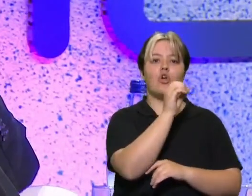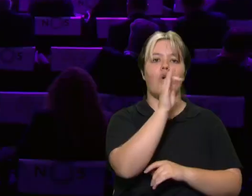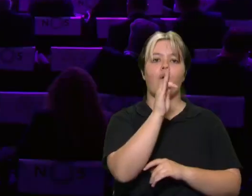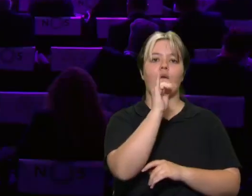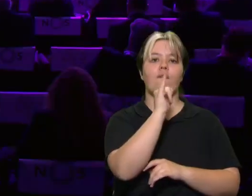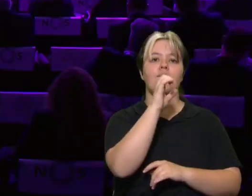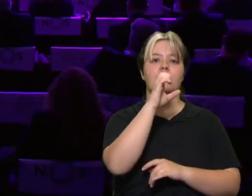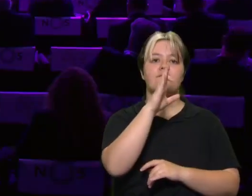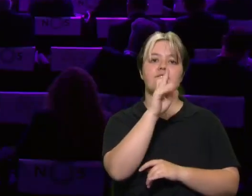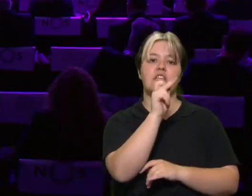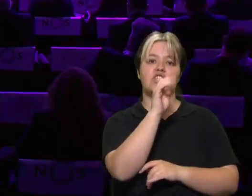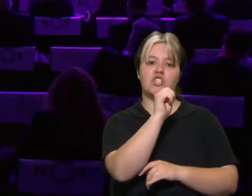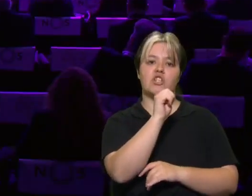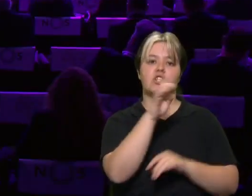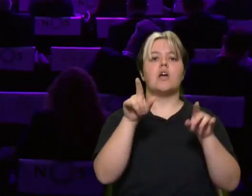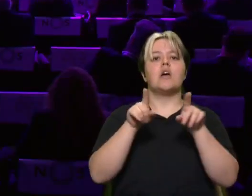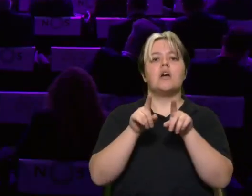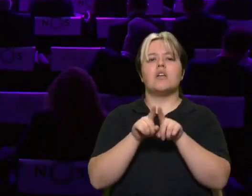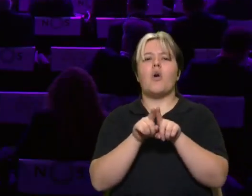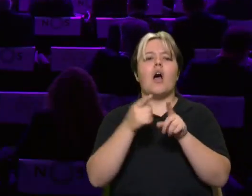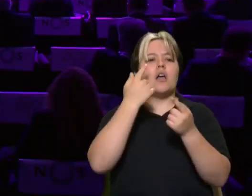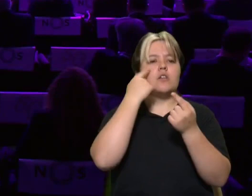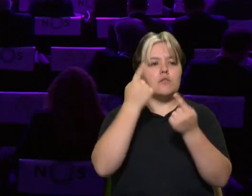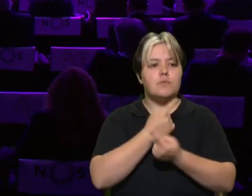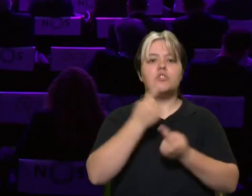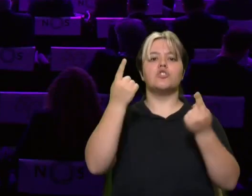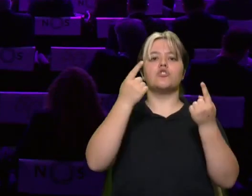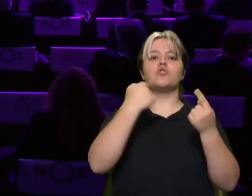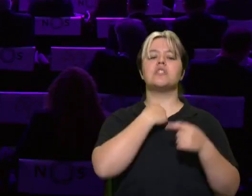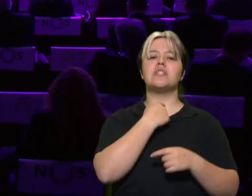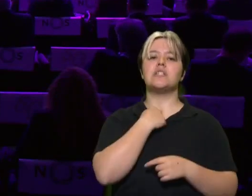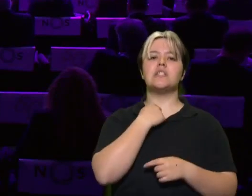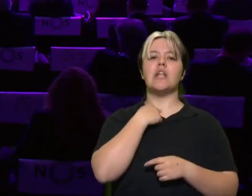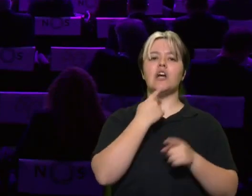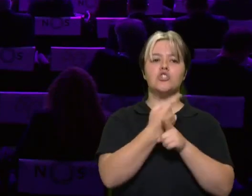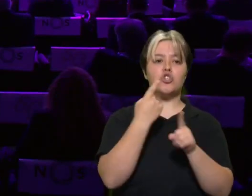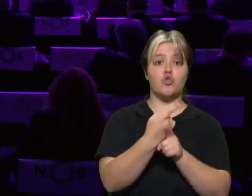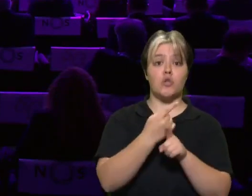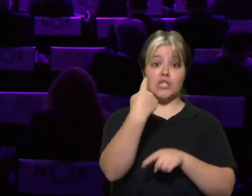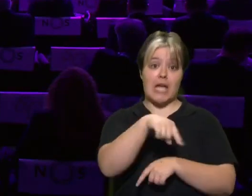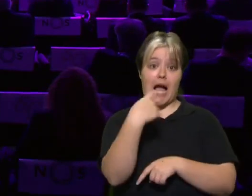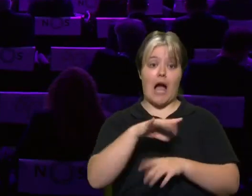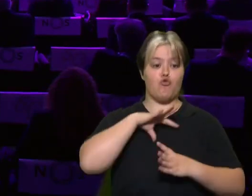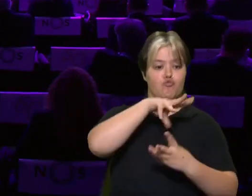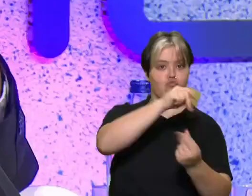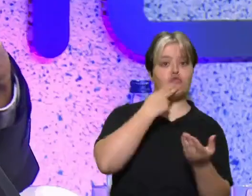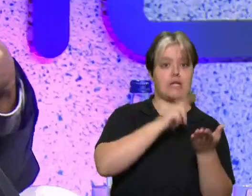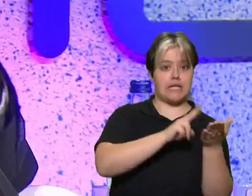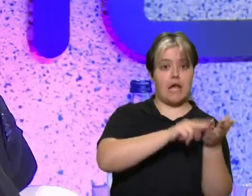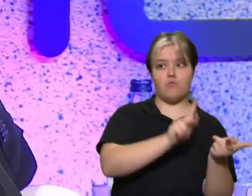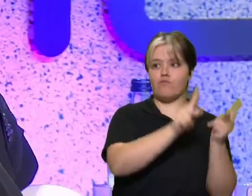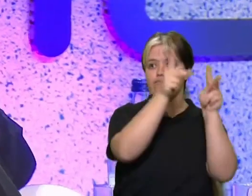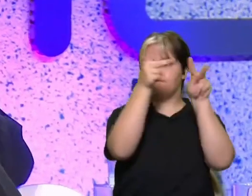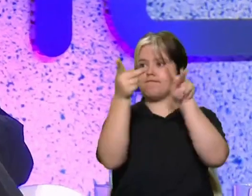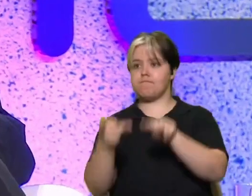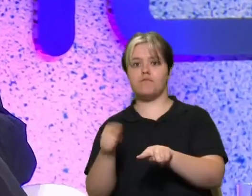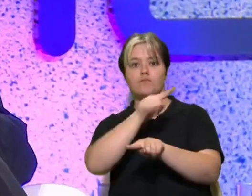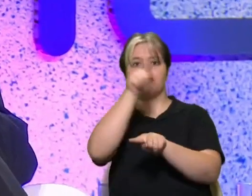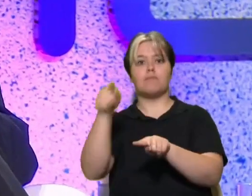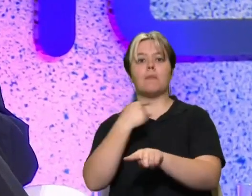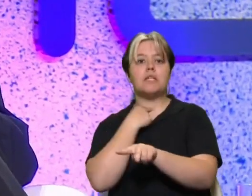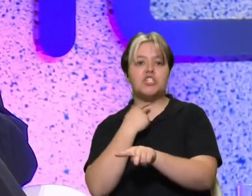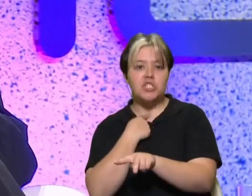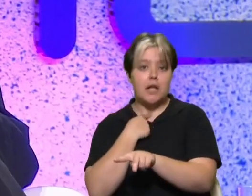tokens, digital representation of different things that exist in the physical world,